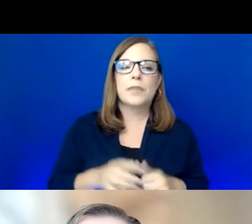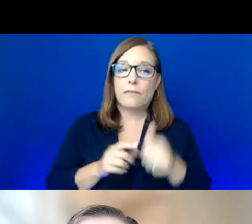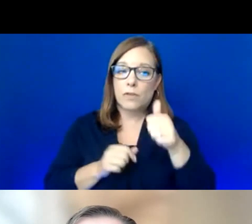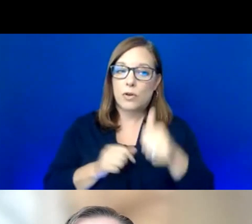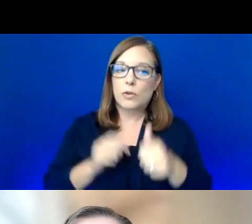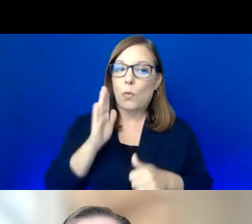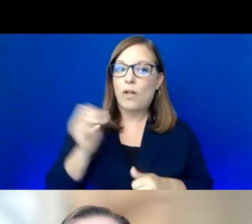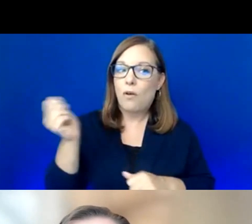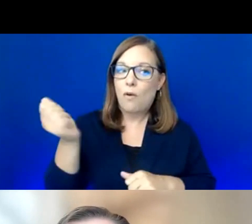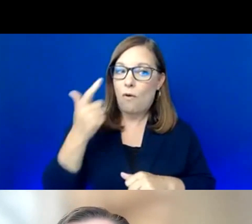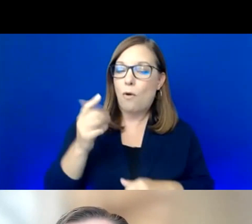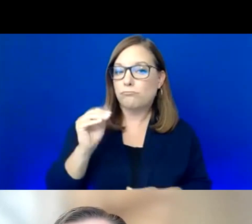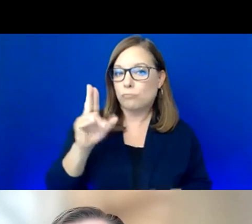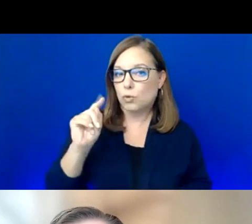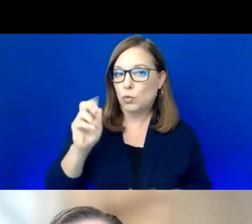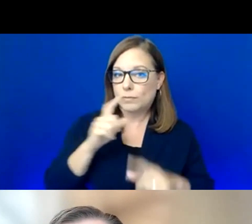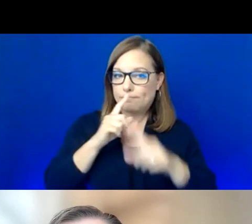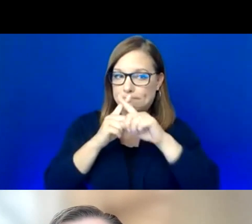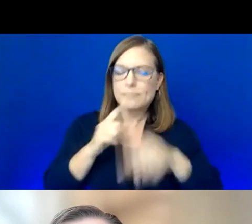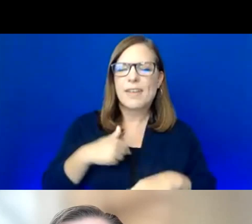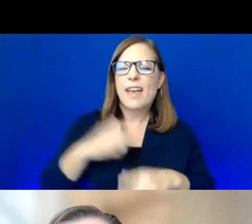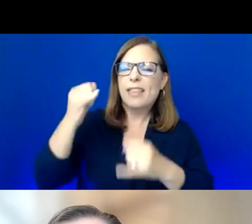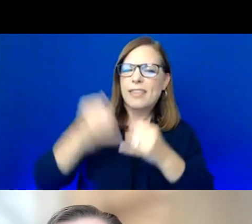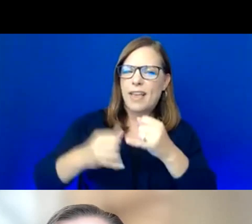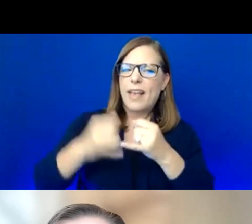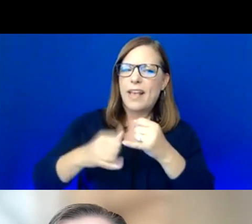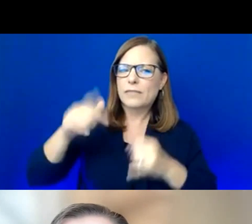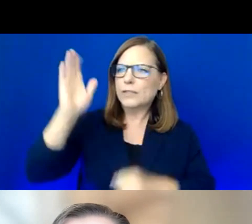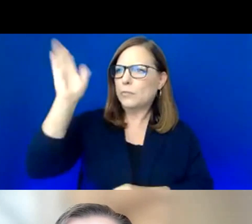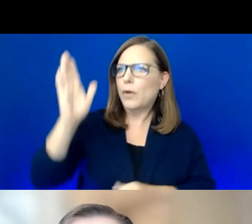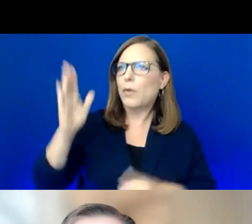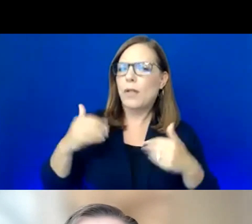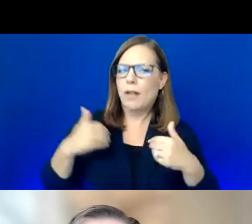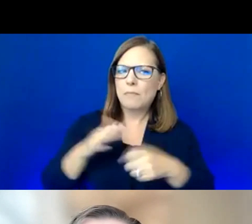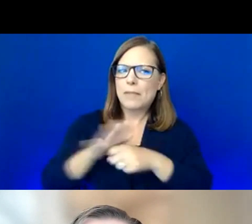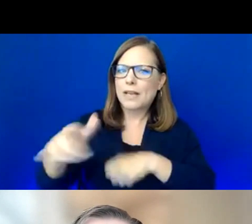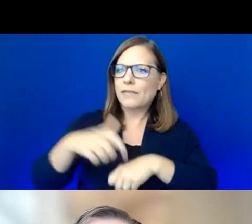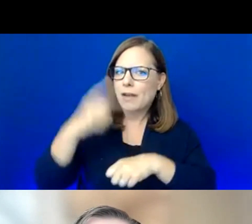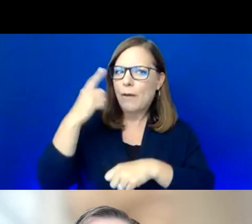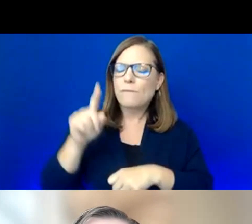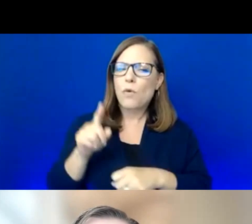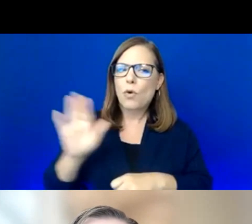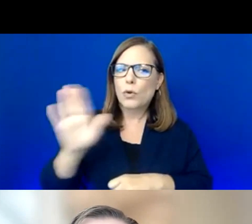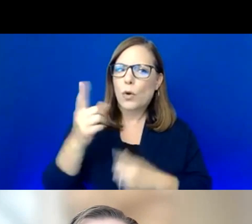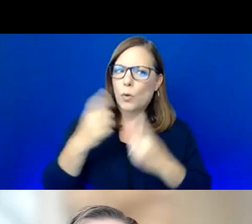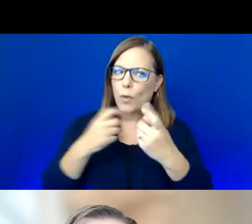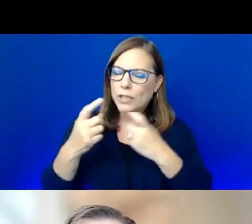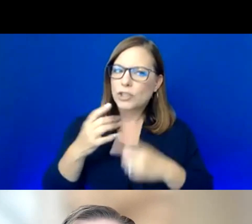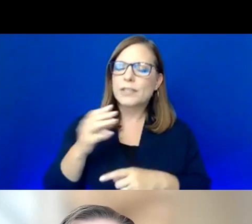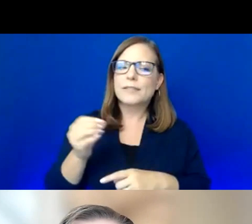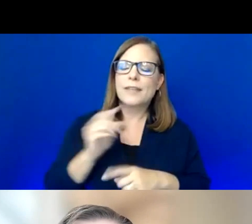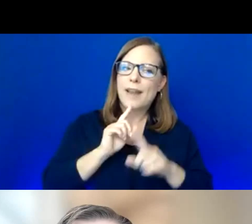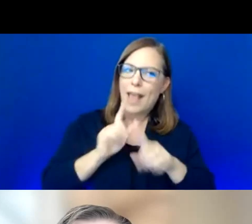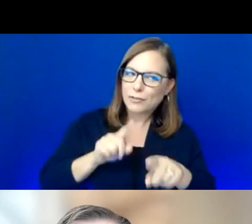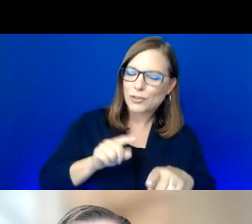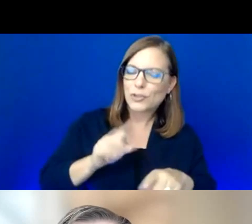do have ample time at the end of the presentations for Q&A and comments. So we look forward to